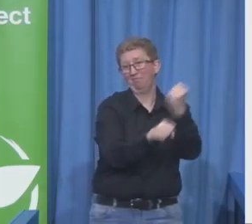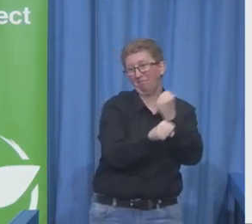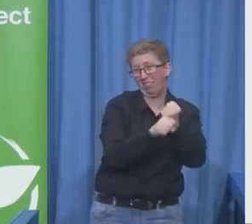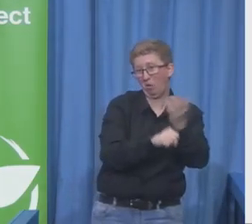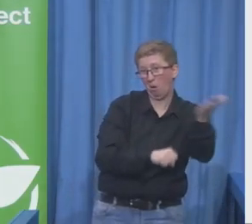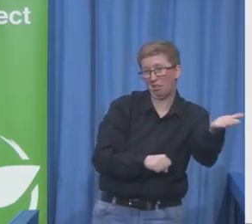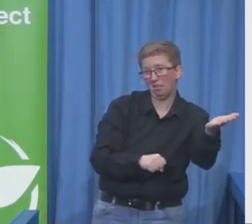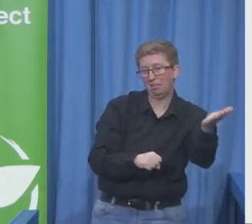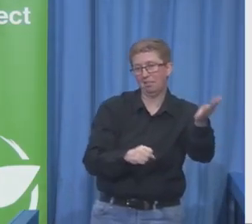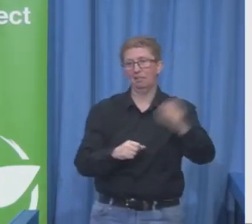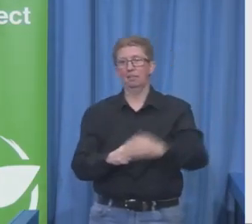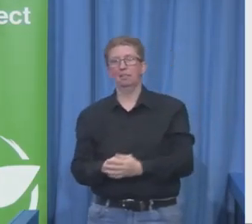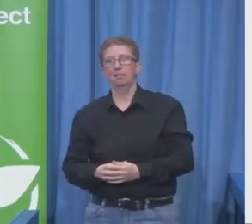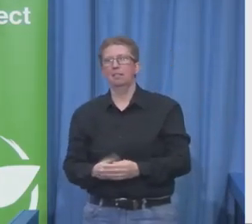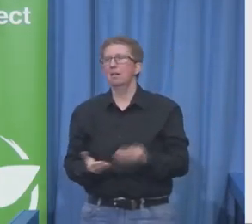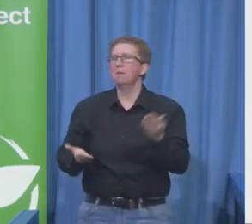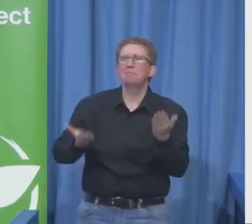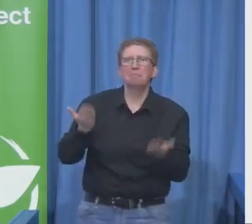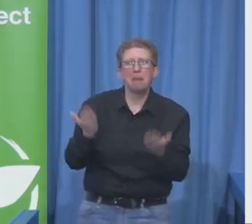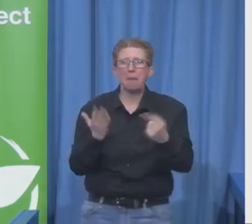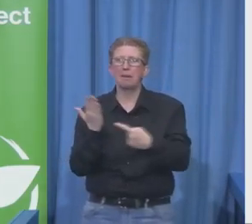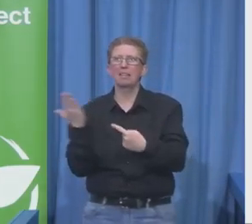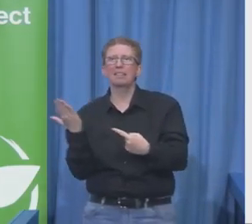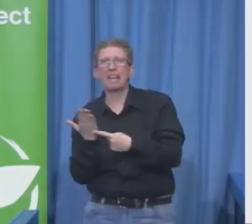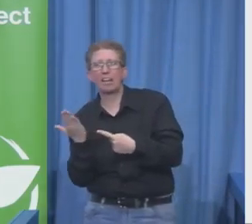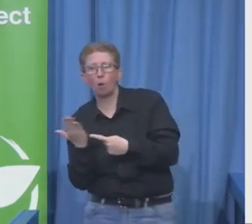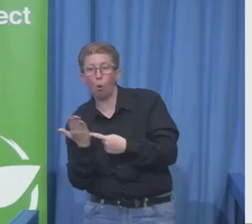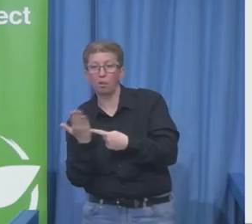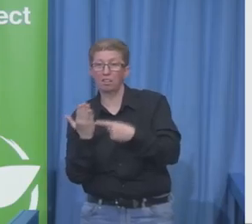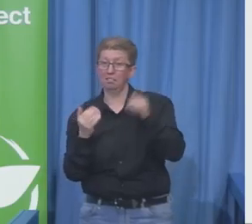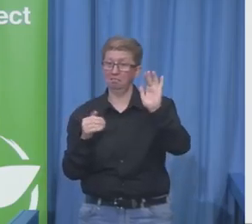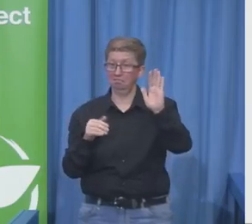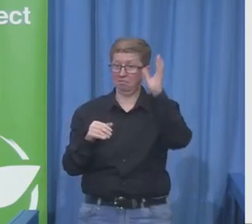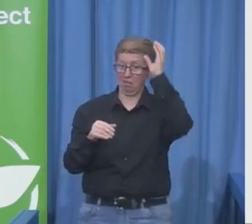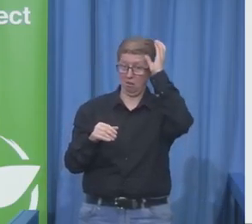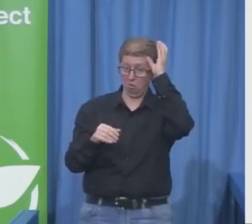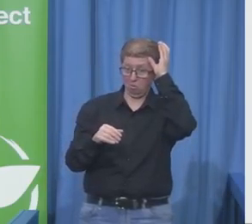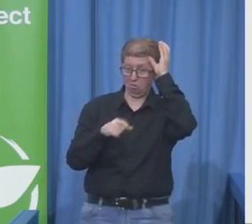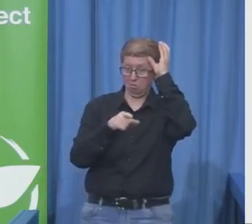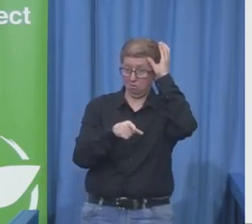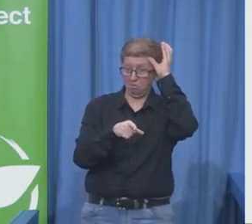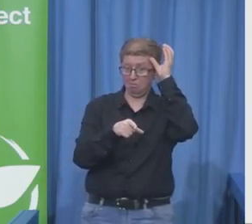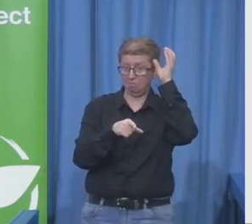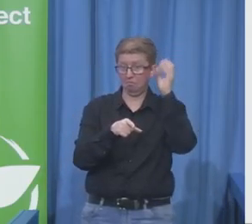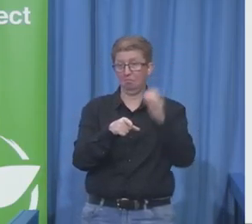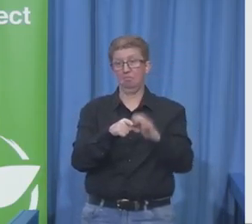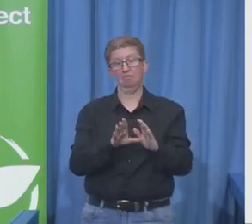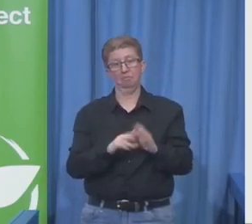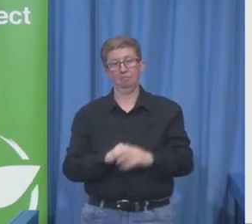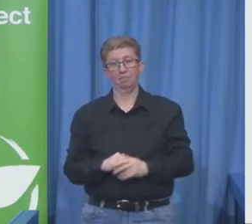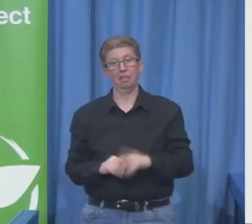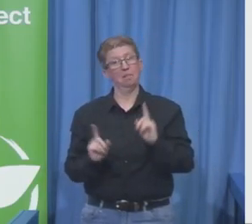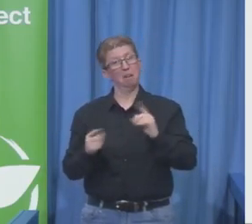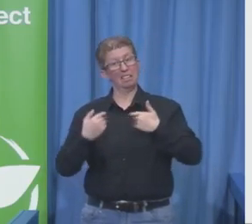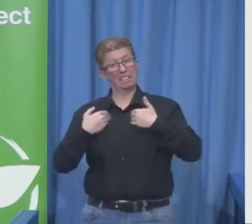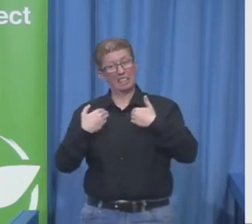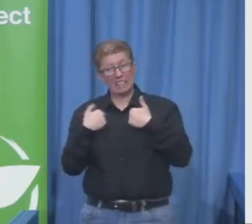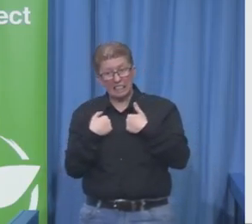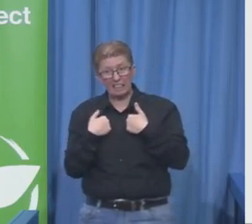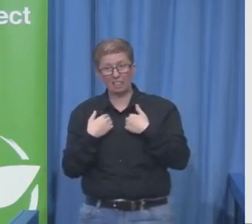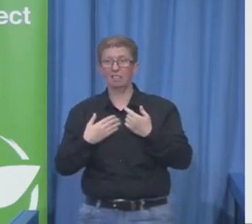skills. I think one thing that we have to do there is influence our supply chain. So when we award